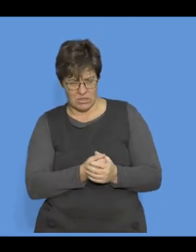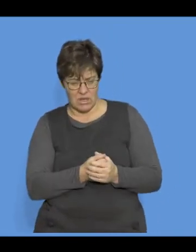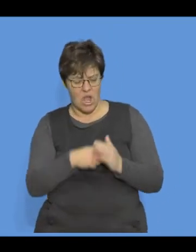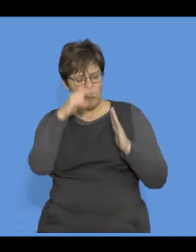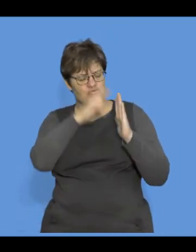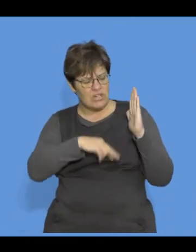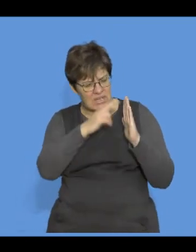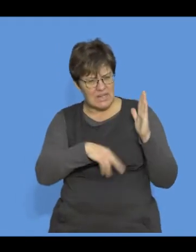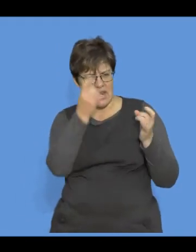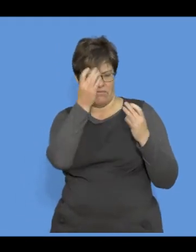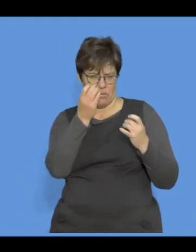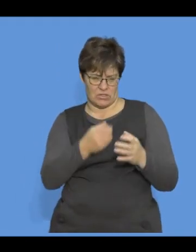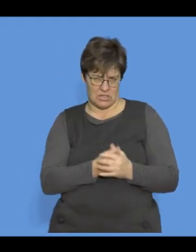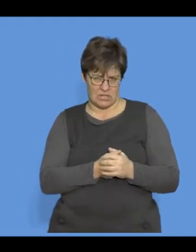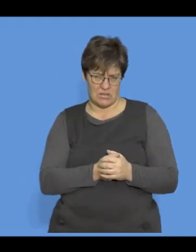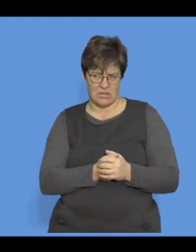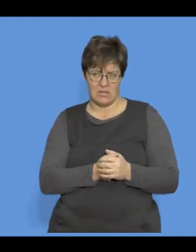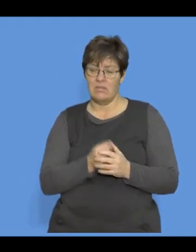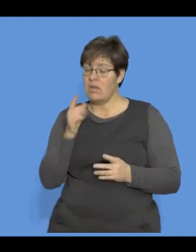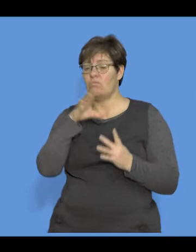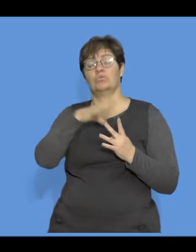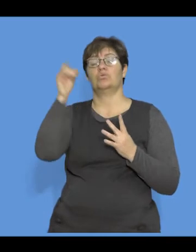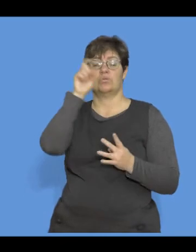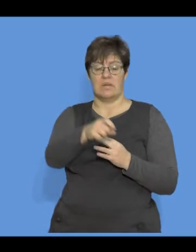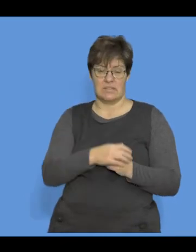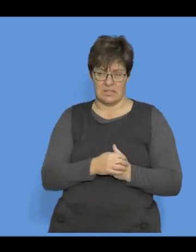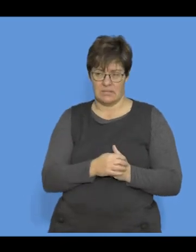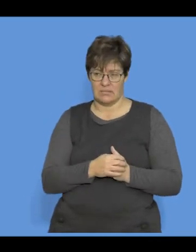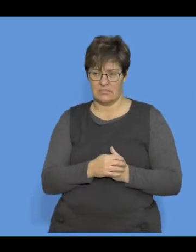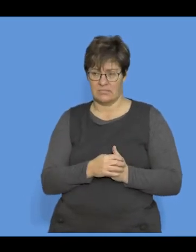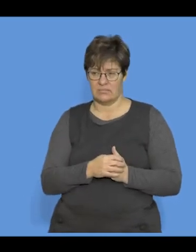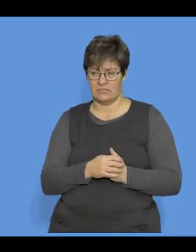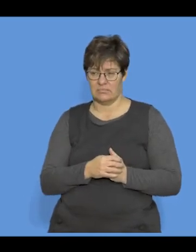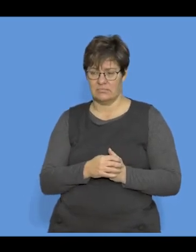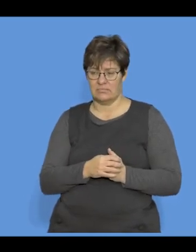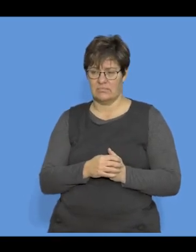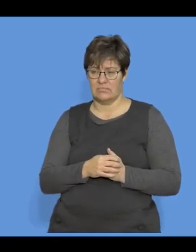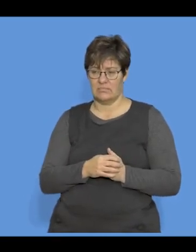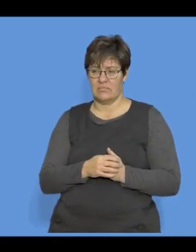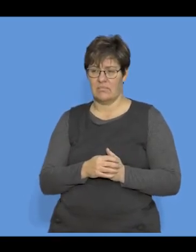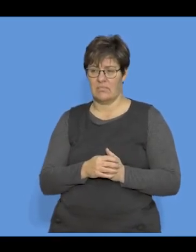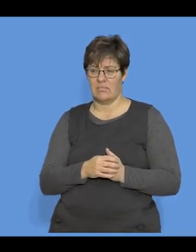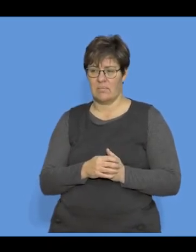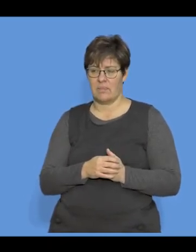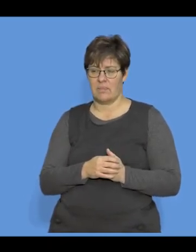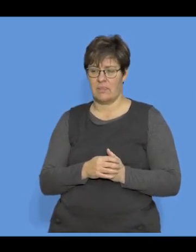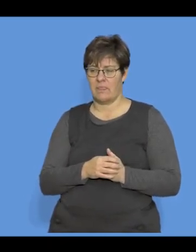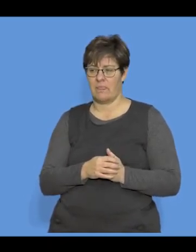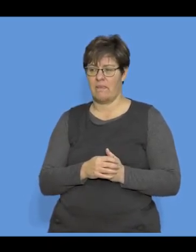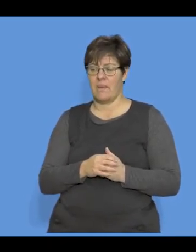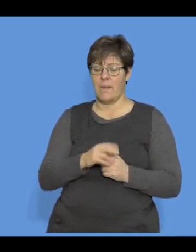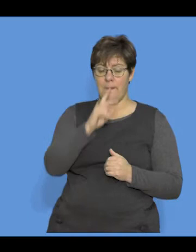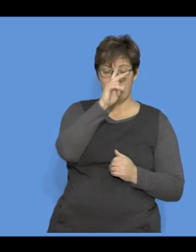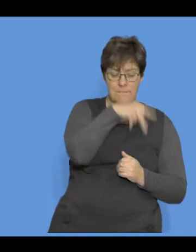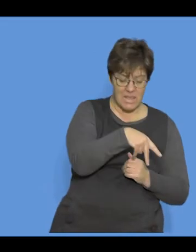information carefully and then make a choice that's going to be the correct choice in terms of P being the